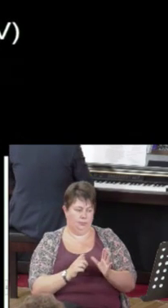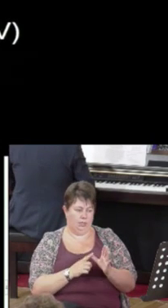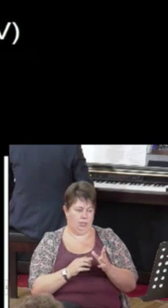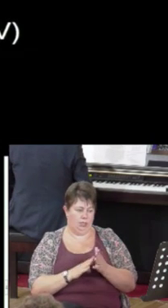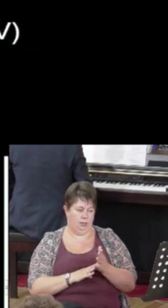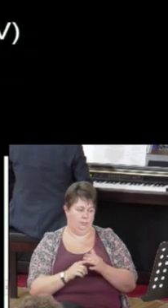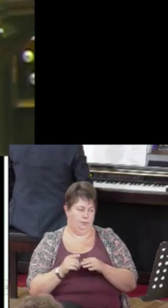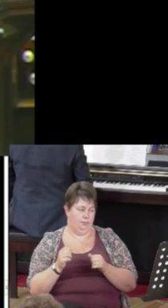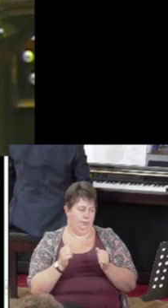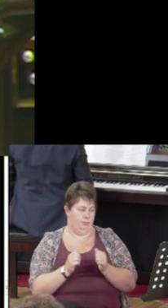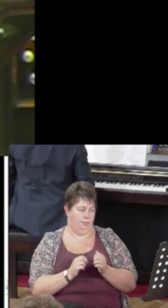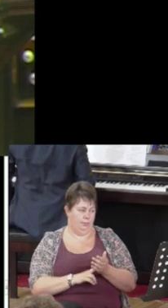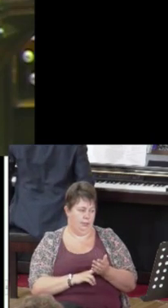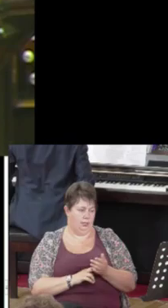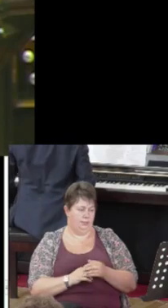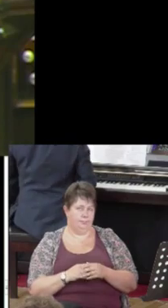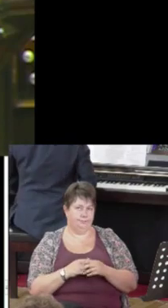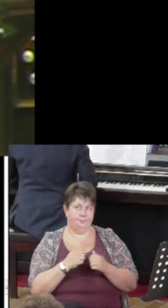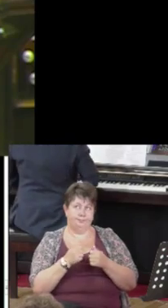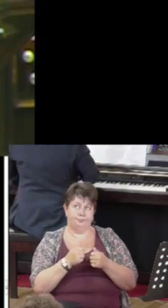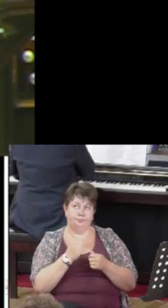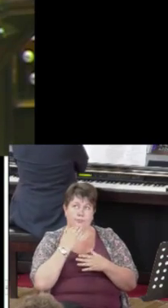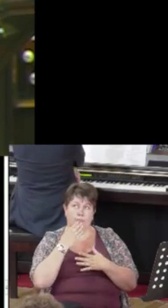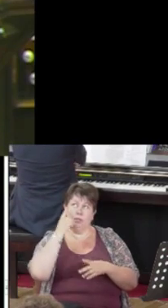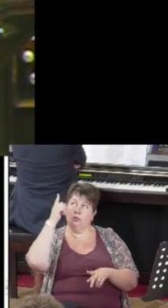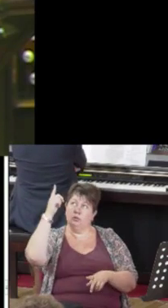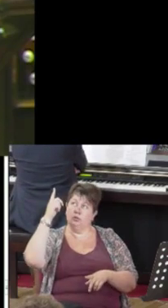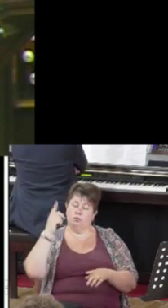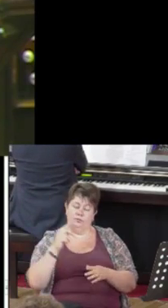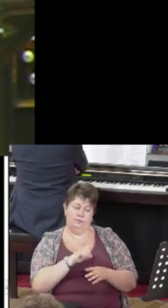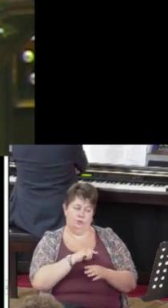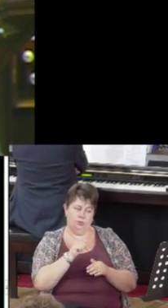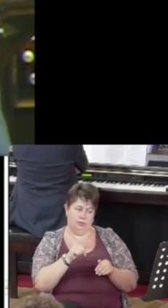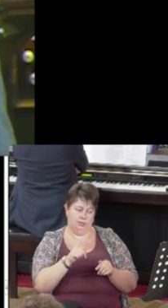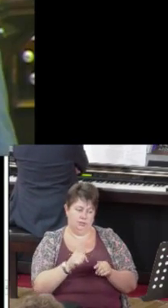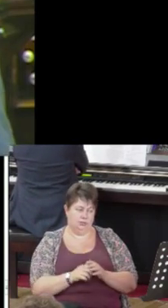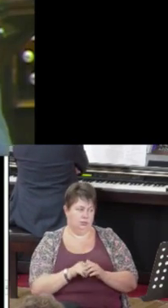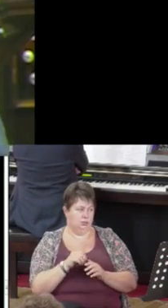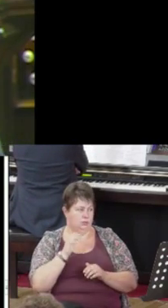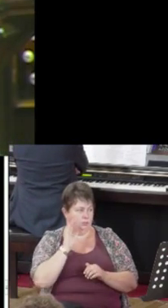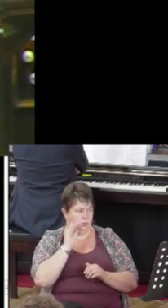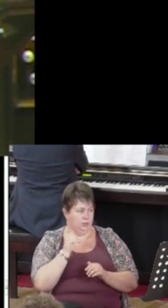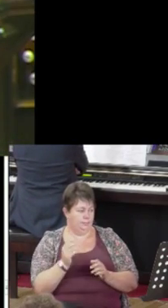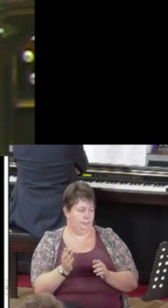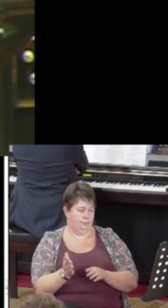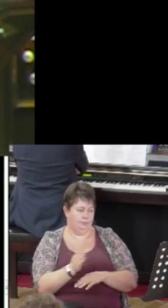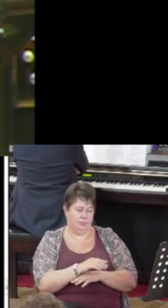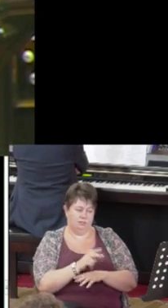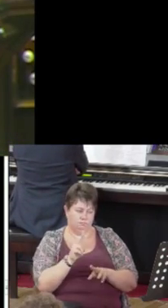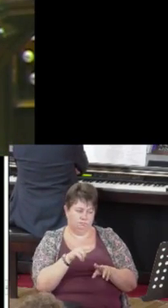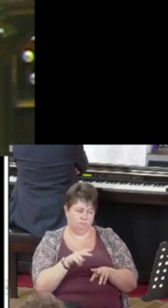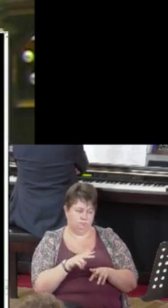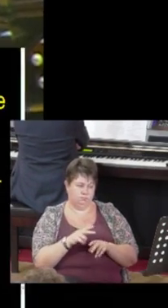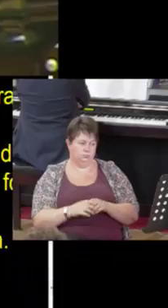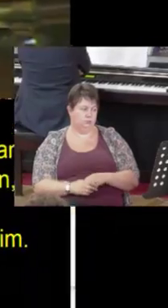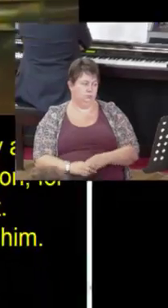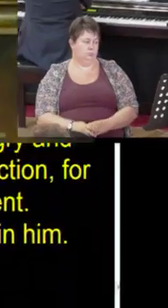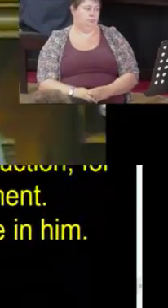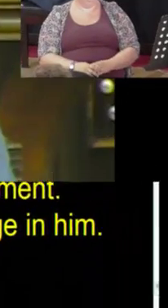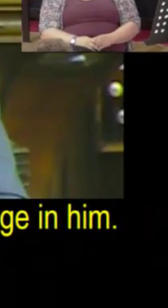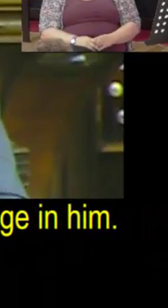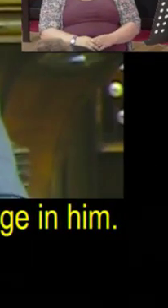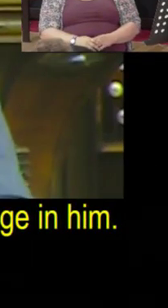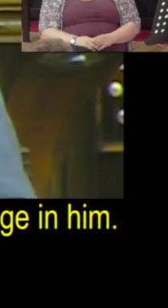Amen. And we give thanks to God for this reading from his word. We shall return to those verses in just a moment. But before